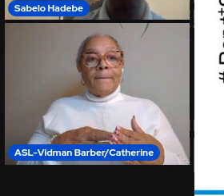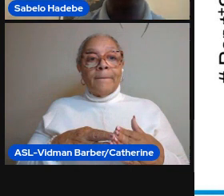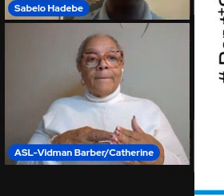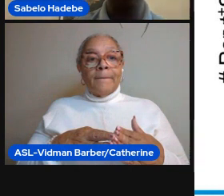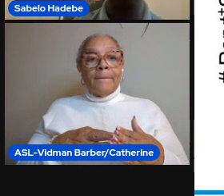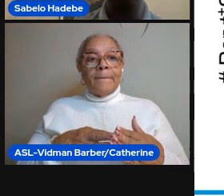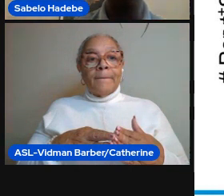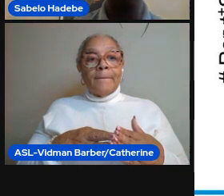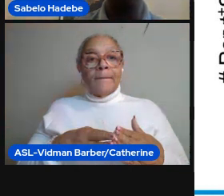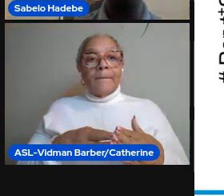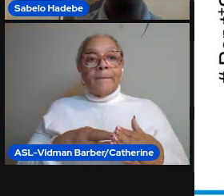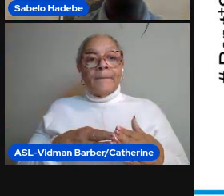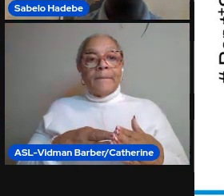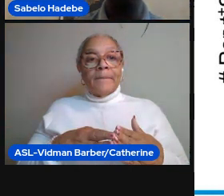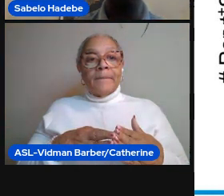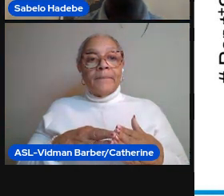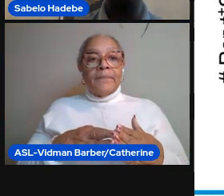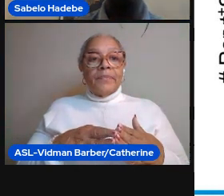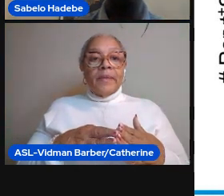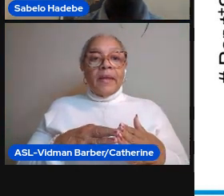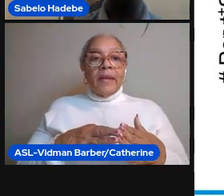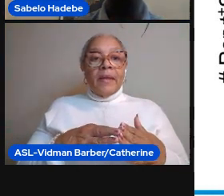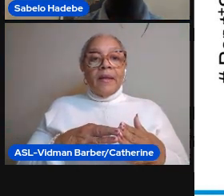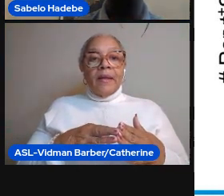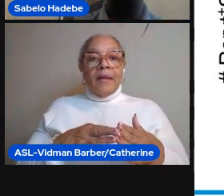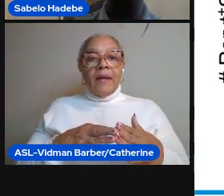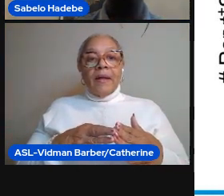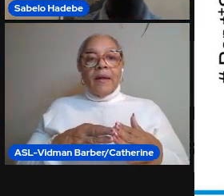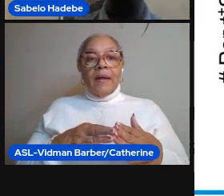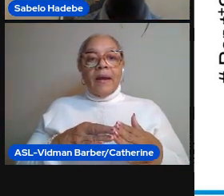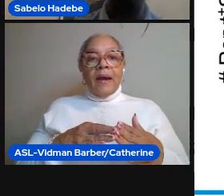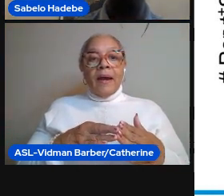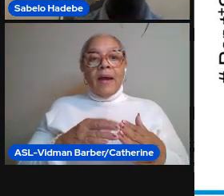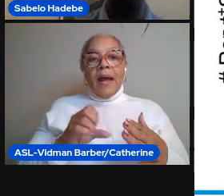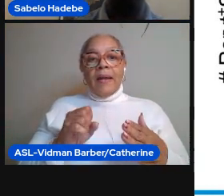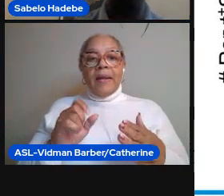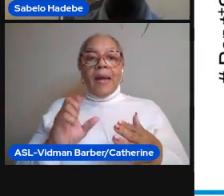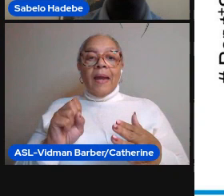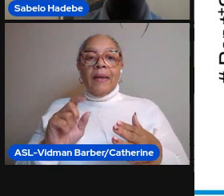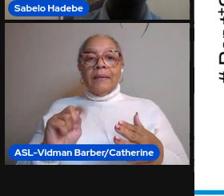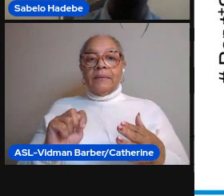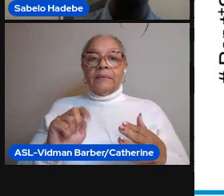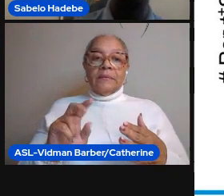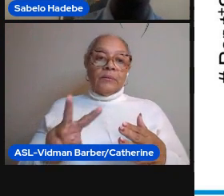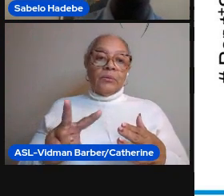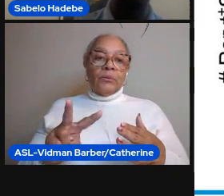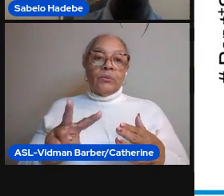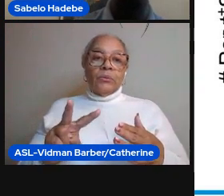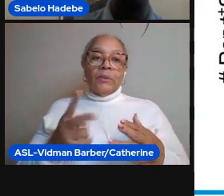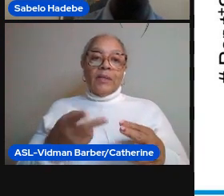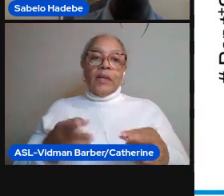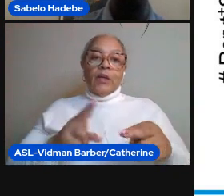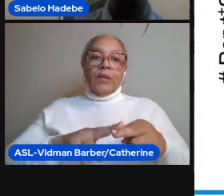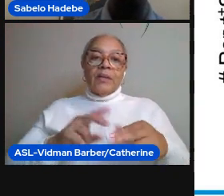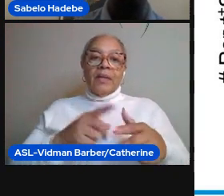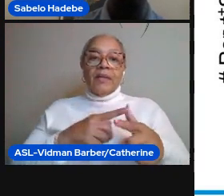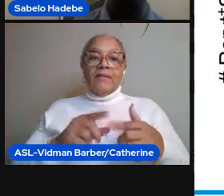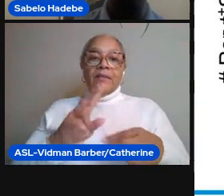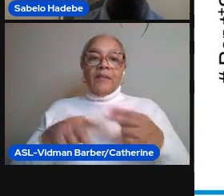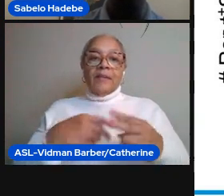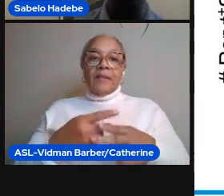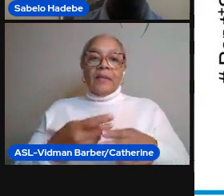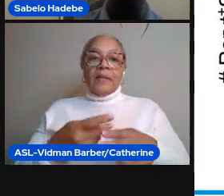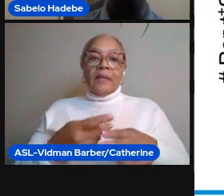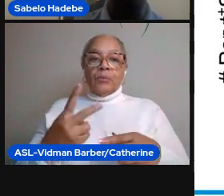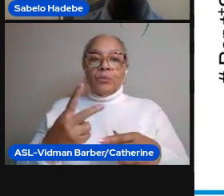ILC2s are increased, but we also see that even the production of type 2 cytokines by ILCs